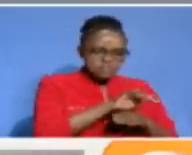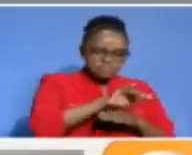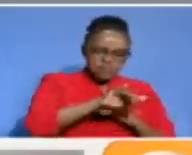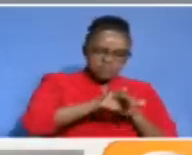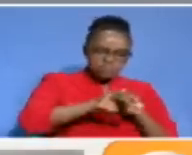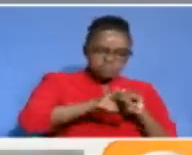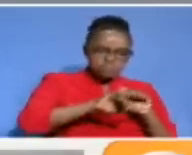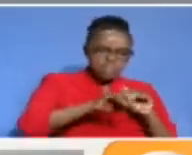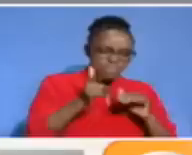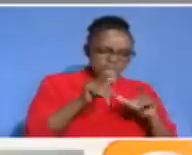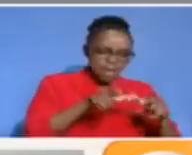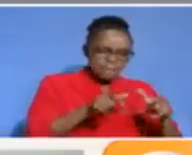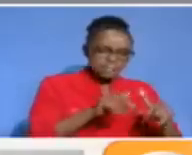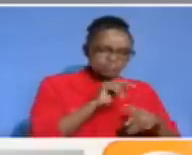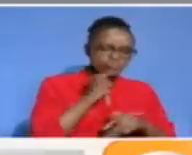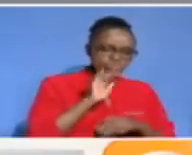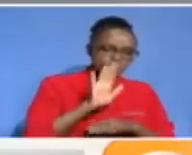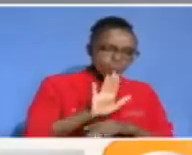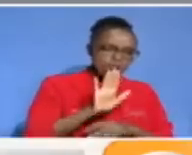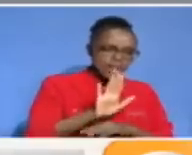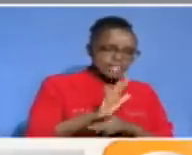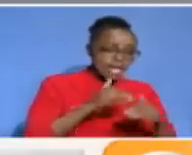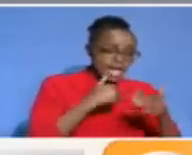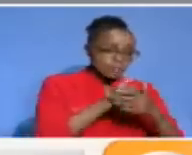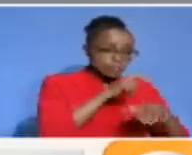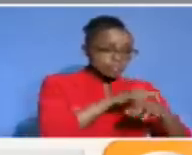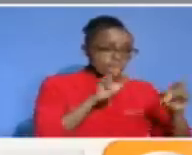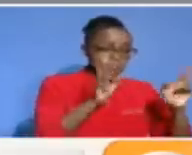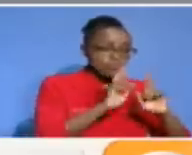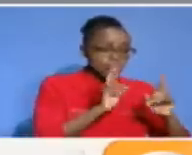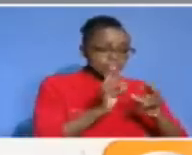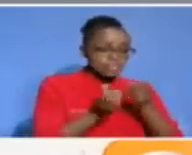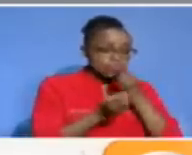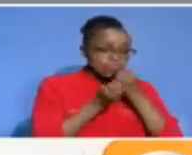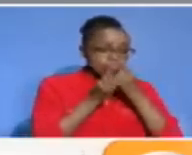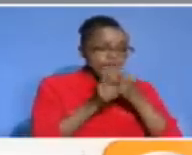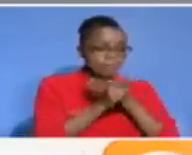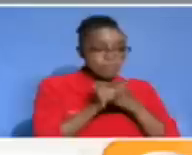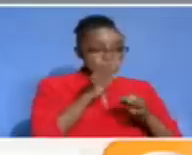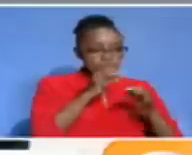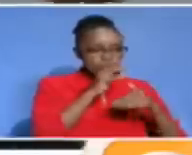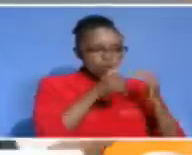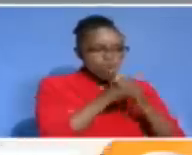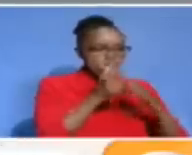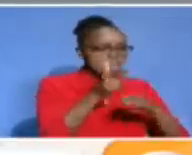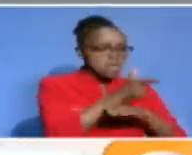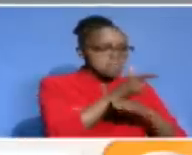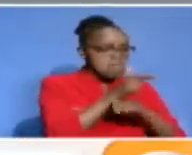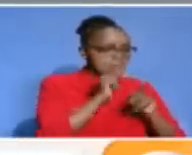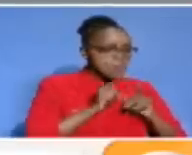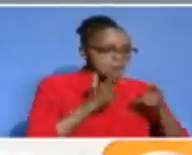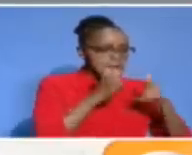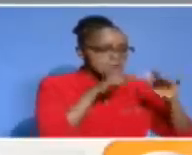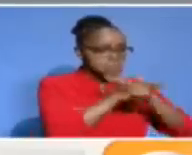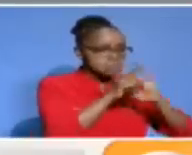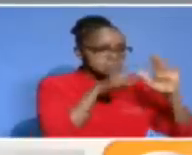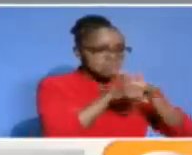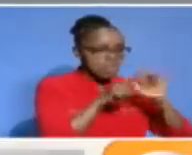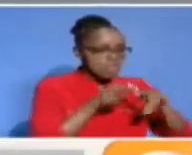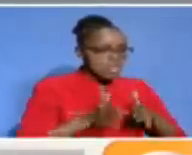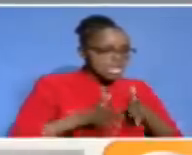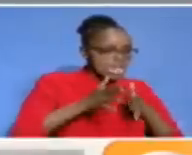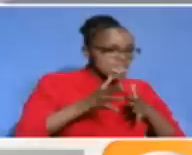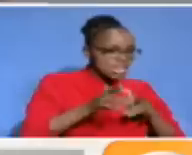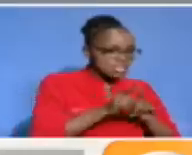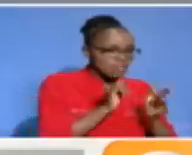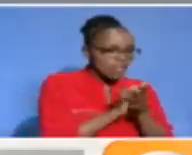side and they were told, wait until we are ready to give you information. Yeah. If now all the media guys were allowed to come in there and run around and